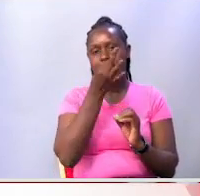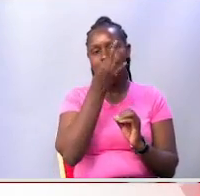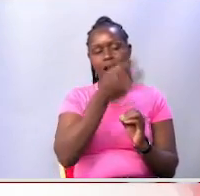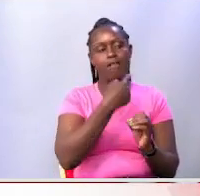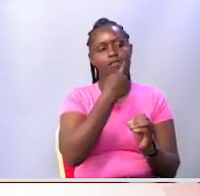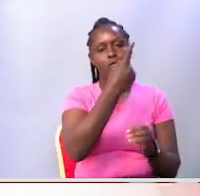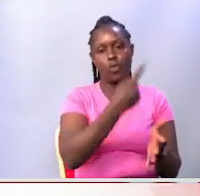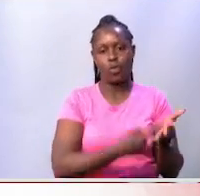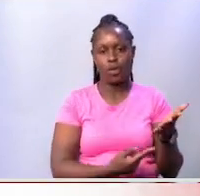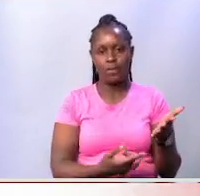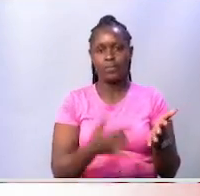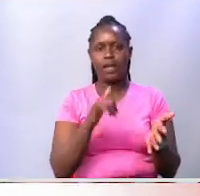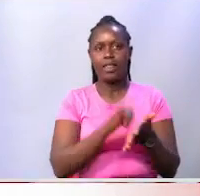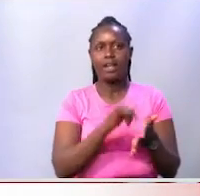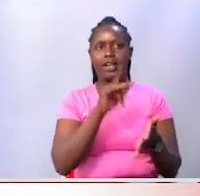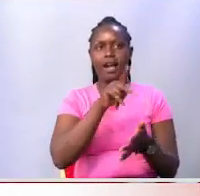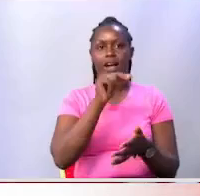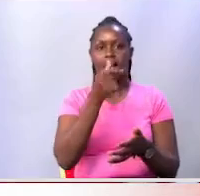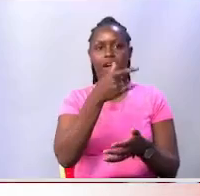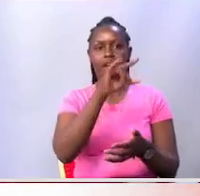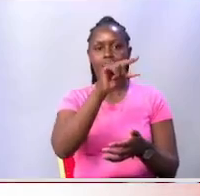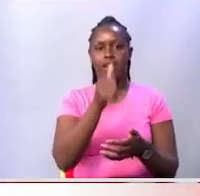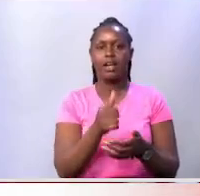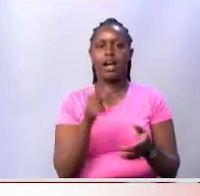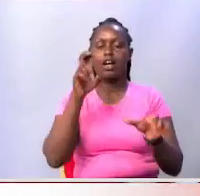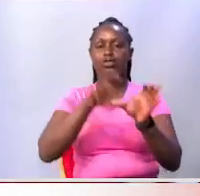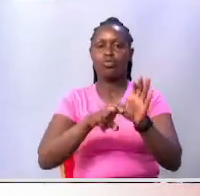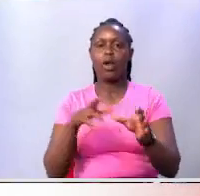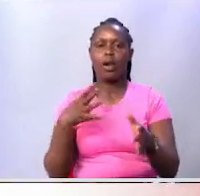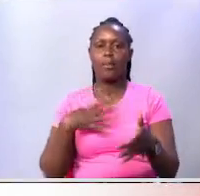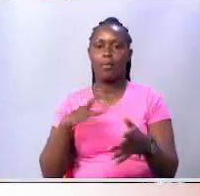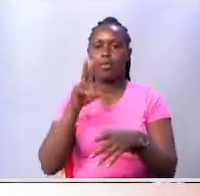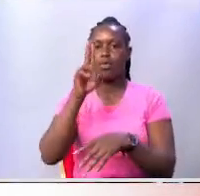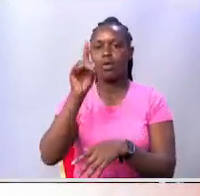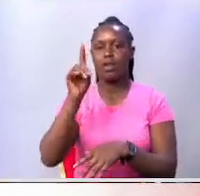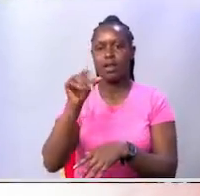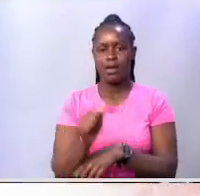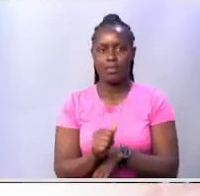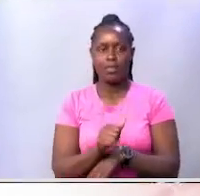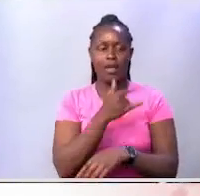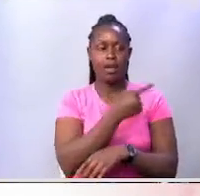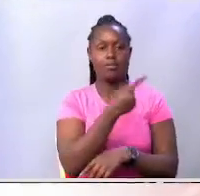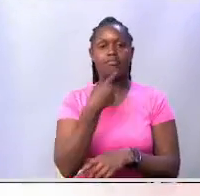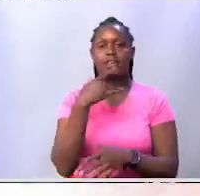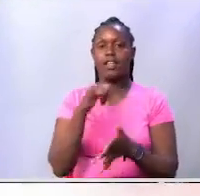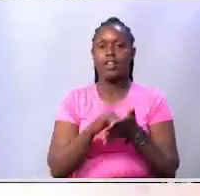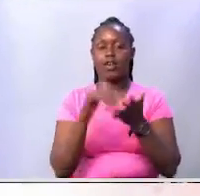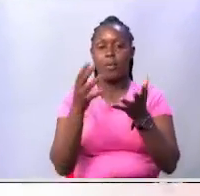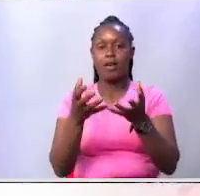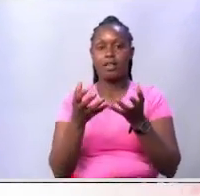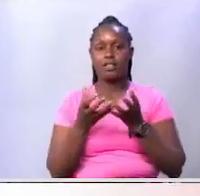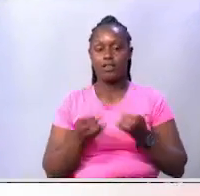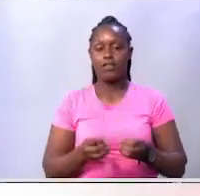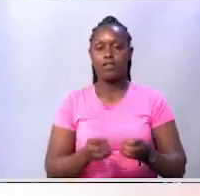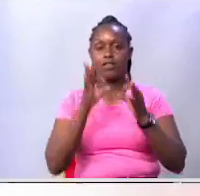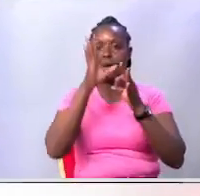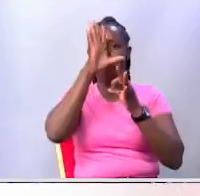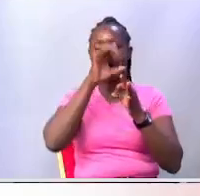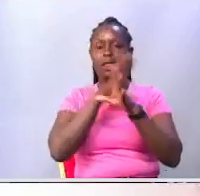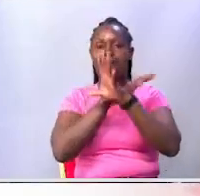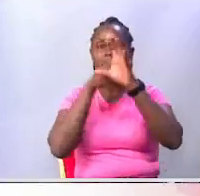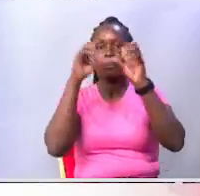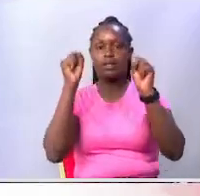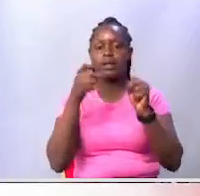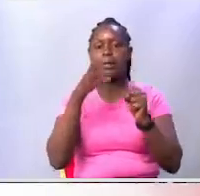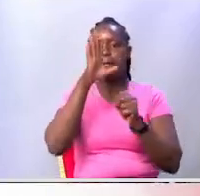wamekuambia Kahiga aungane na watu wa kazi ni kazi. Kahiga, who is said to be received officially by the Deputy President into the